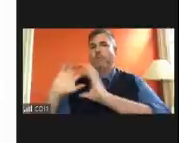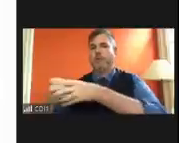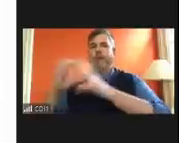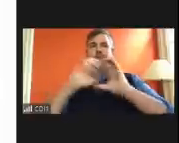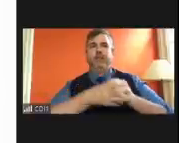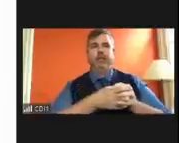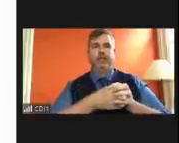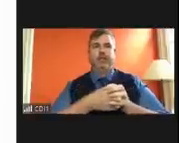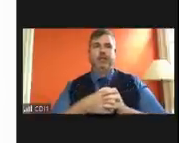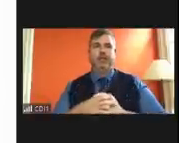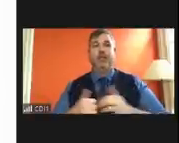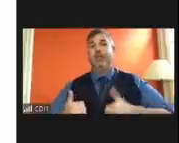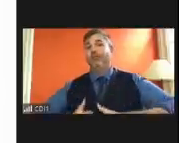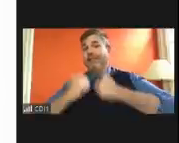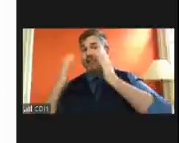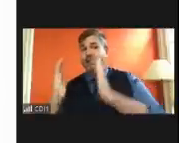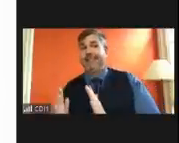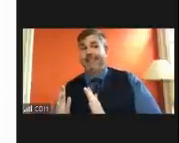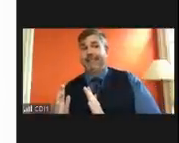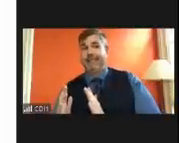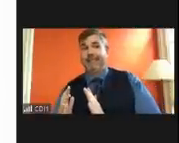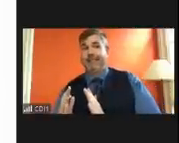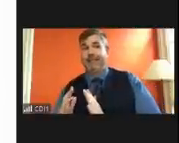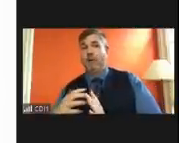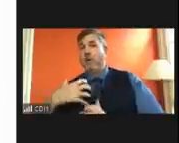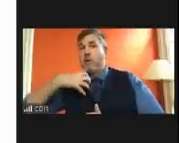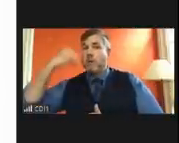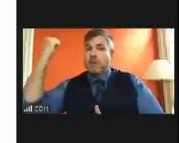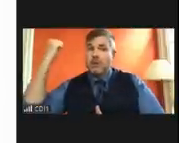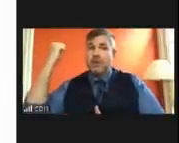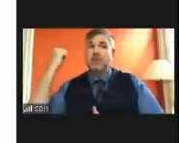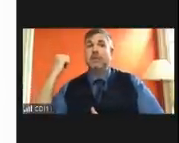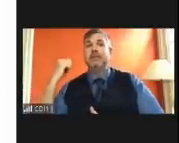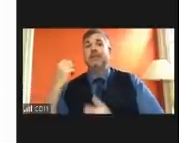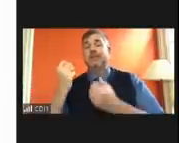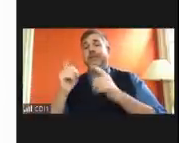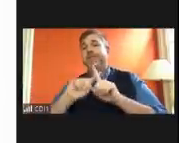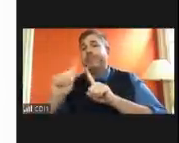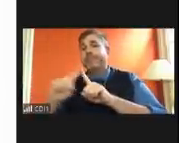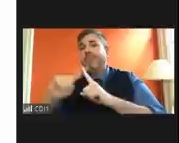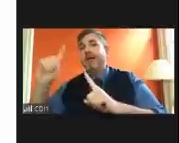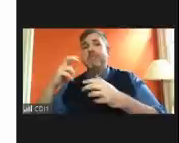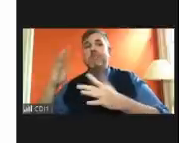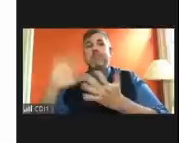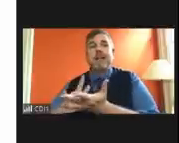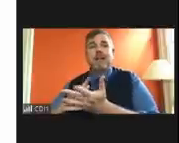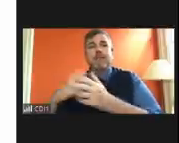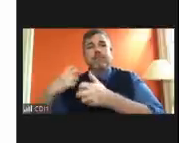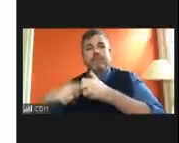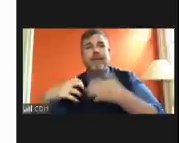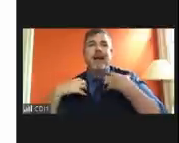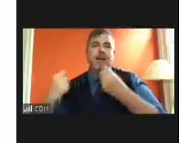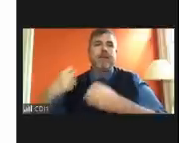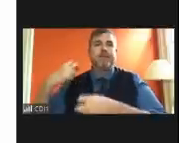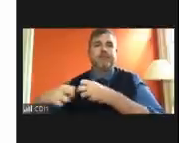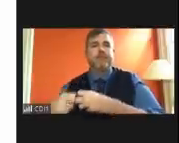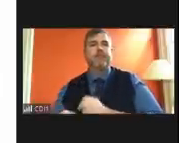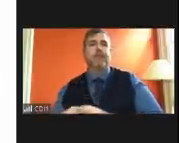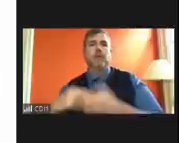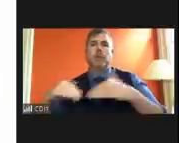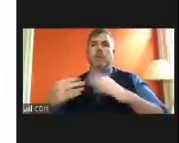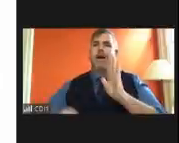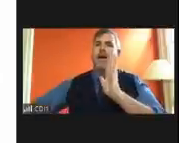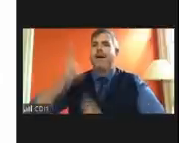medical problems, living densely. This is a high-risk, vulnerable population. But there's one more, and that's